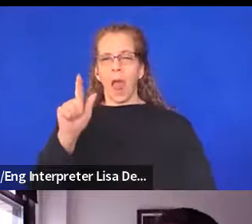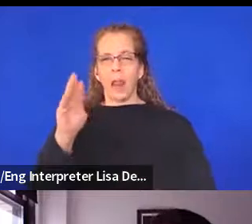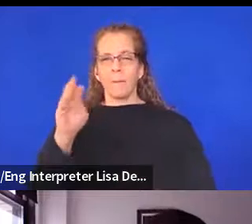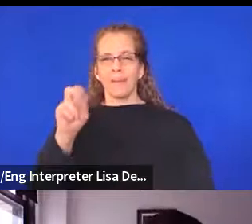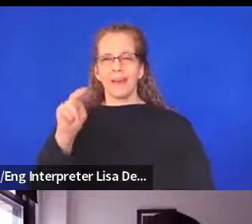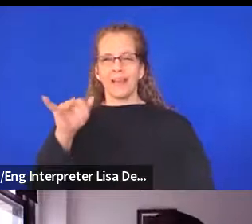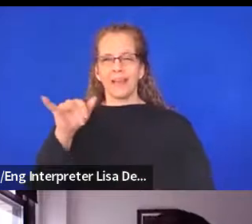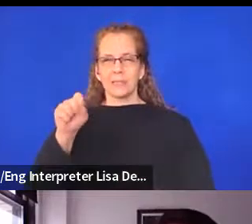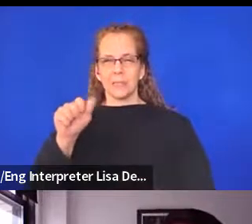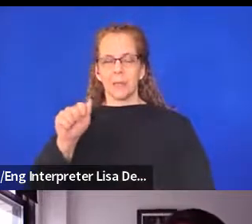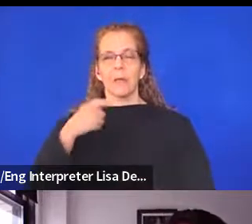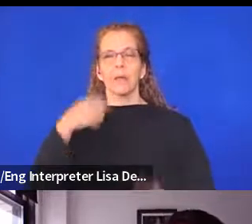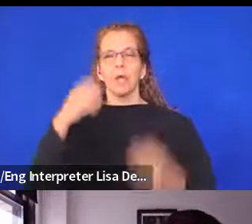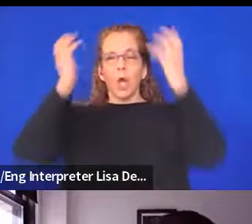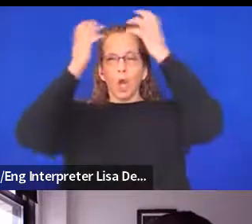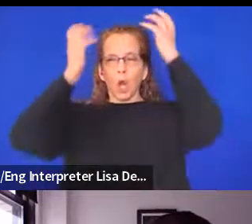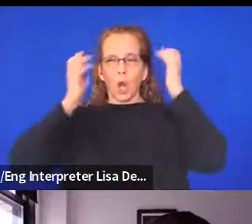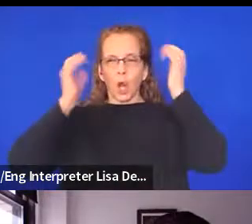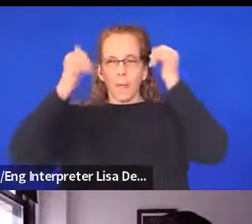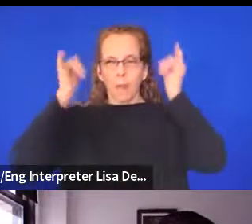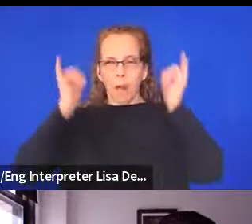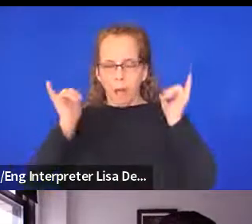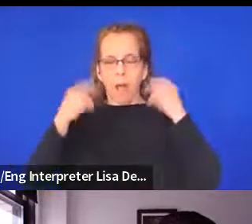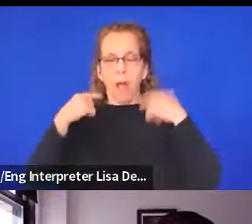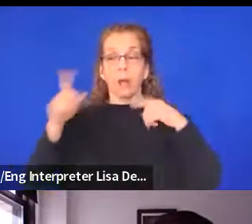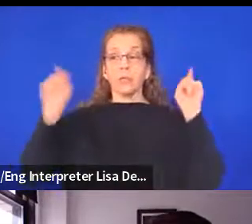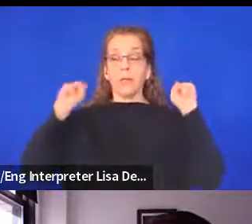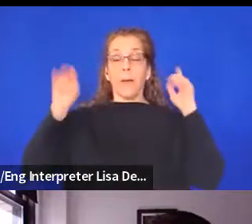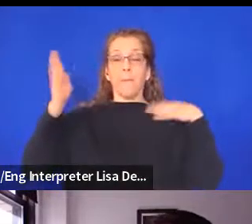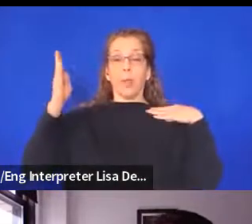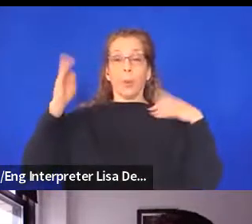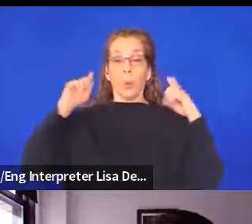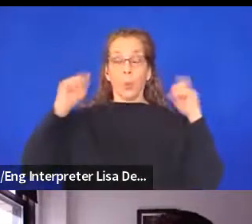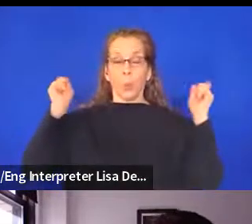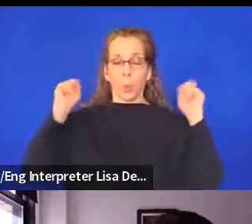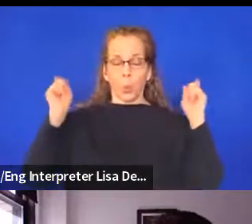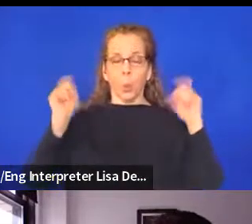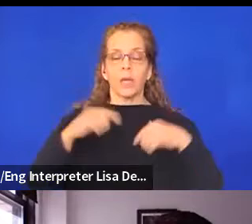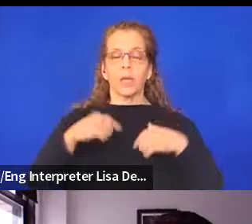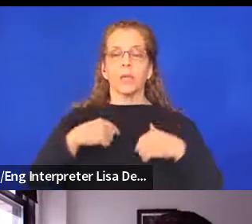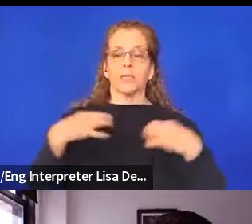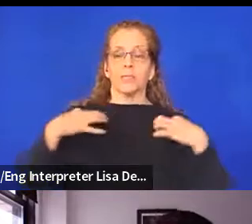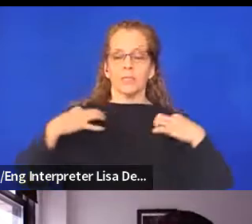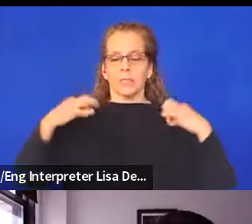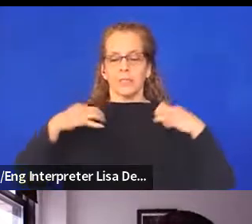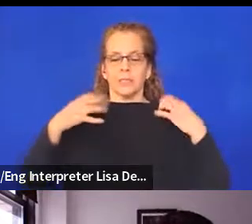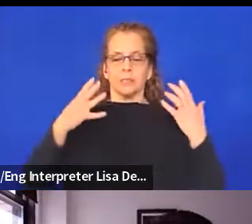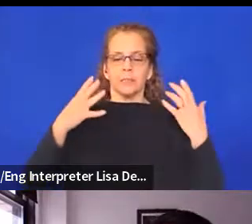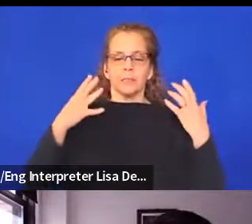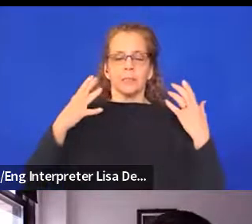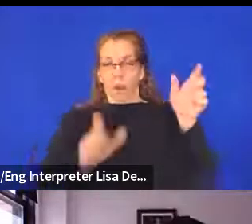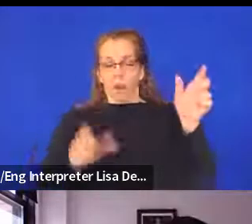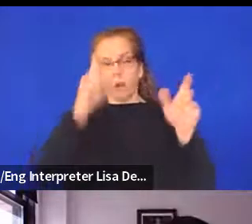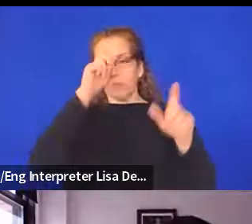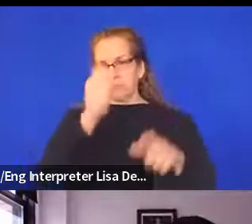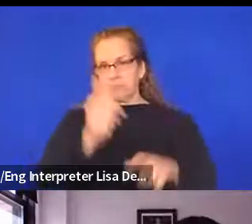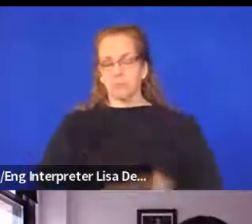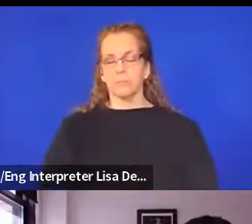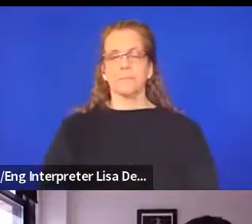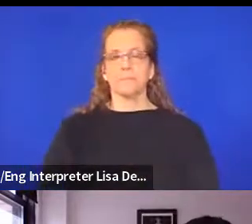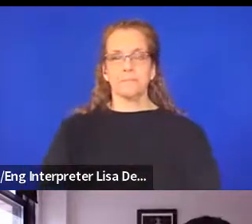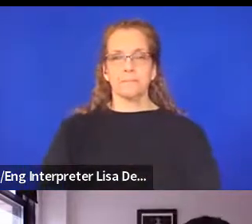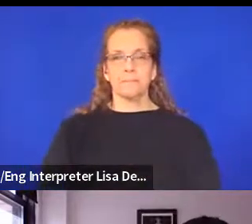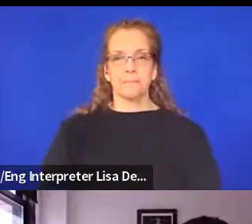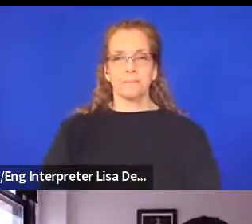I am sitting in front of a blue background, and I am wearing a baby pink jacket.